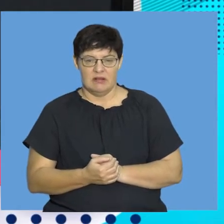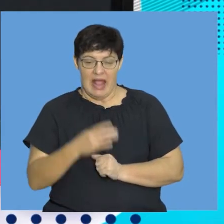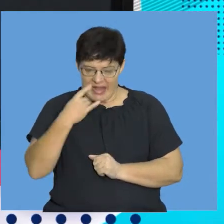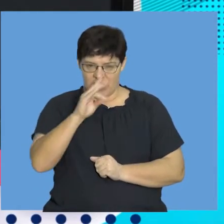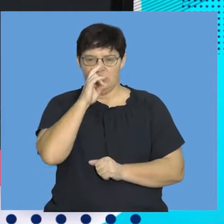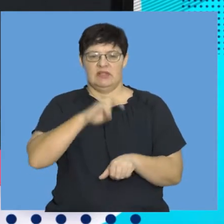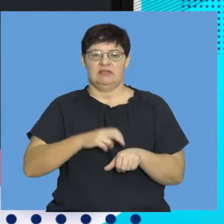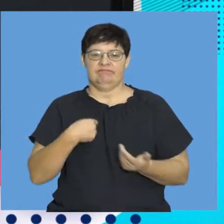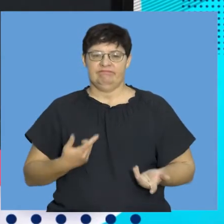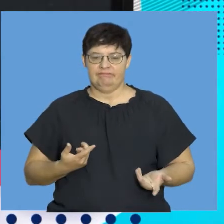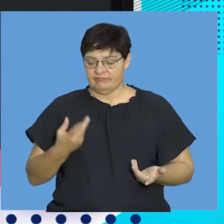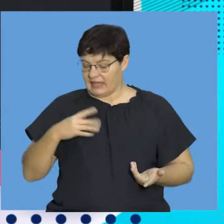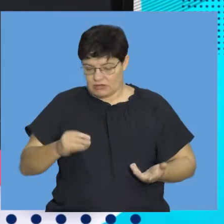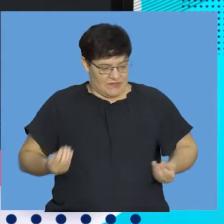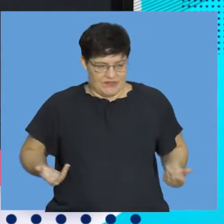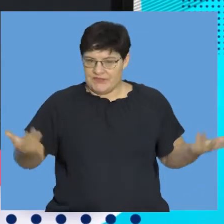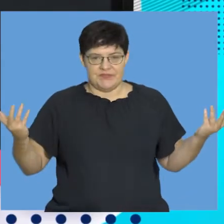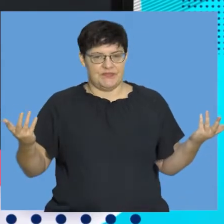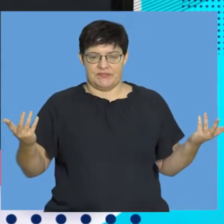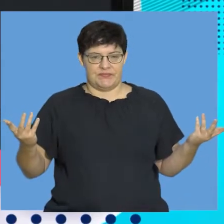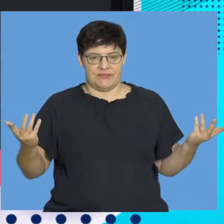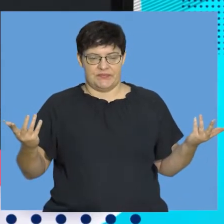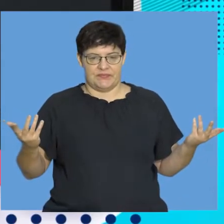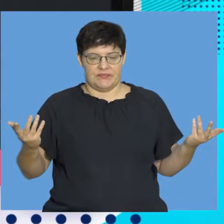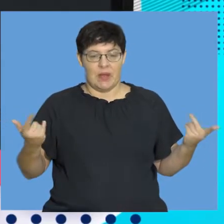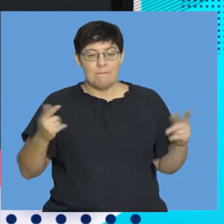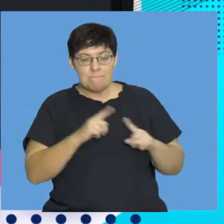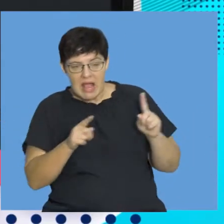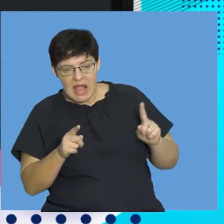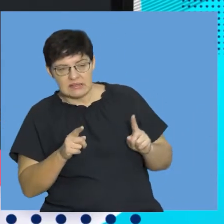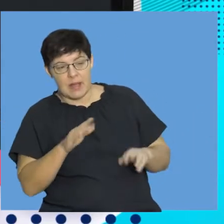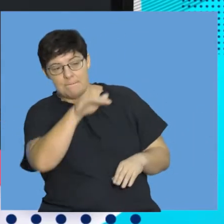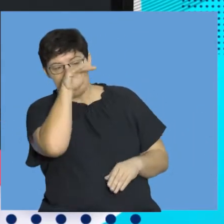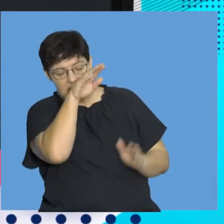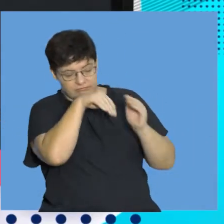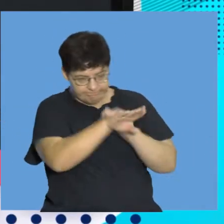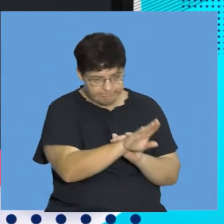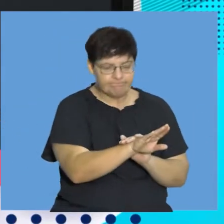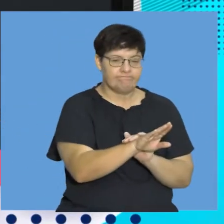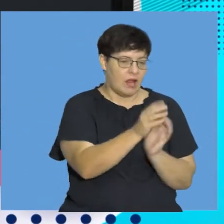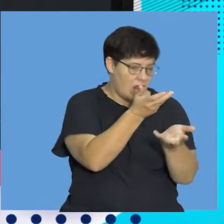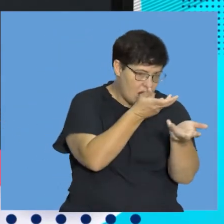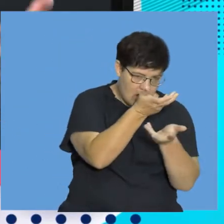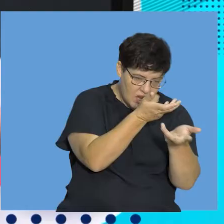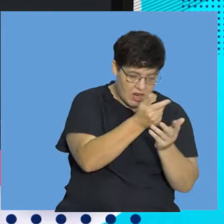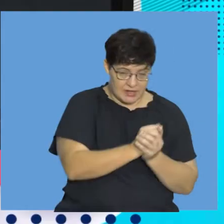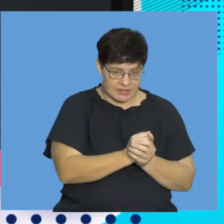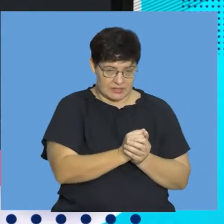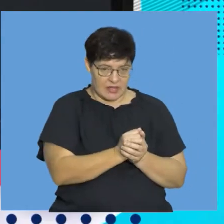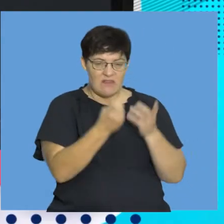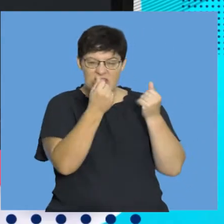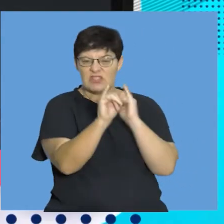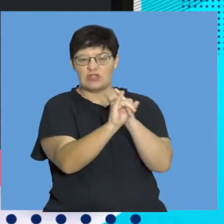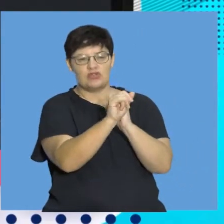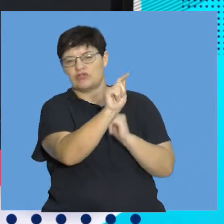cash. You don't have the cash, but if you make an arrangement with your banks, financial